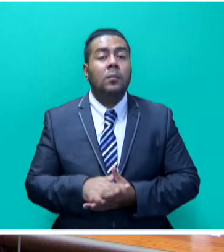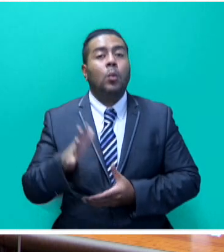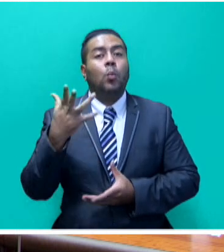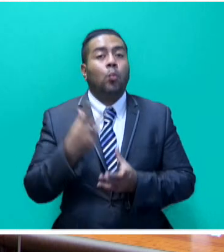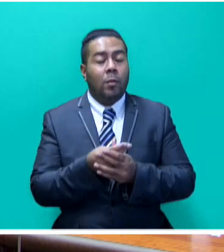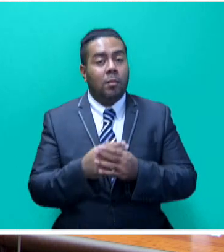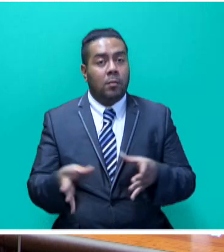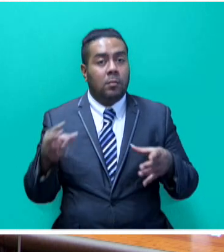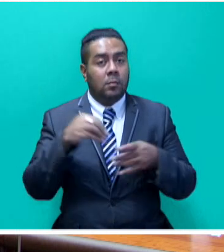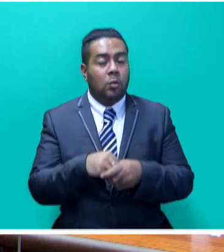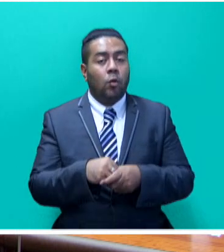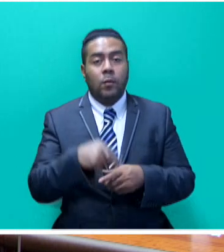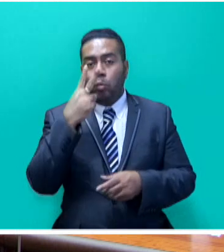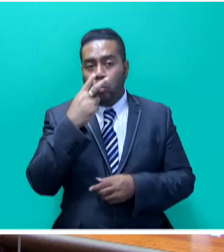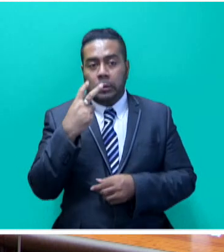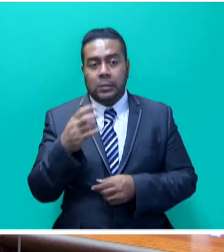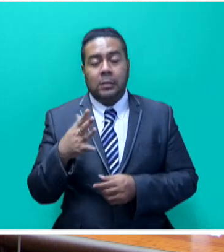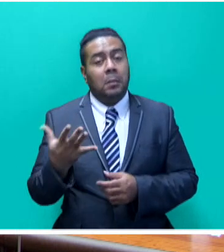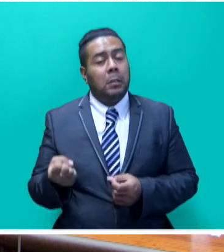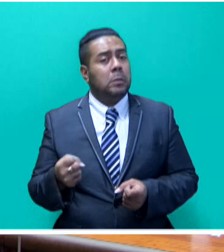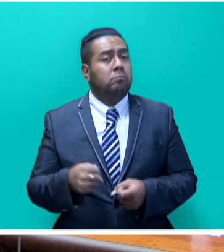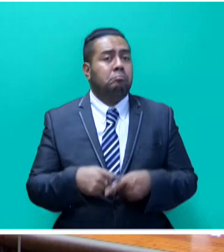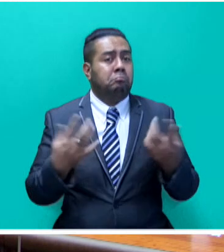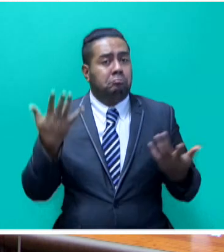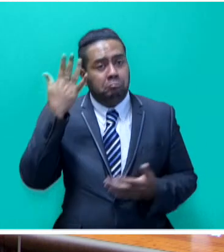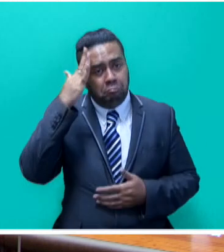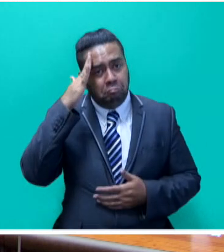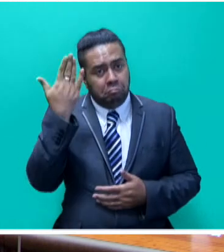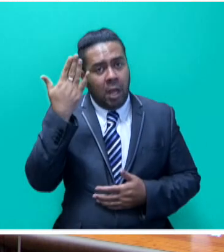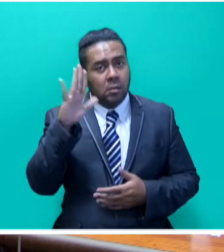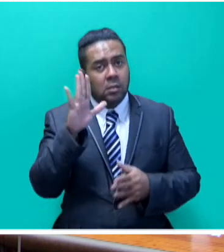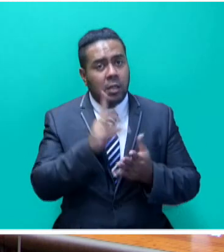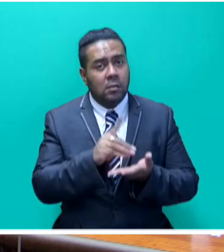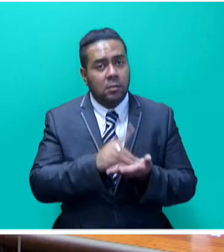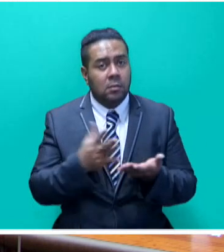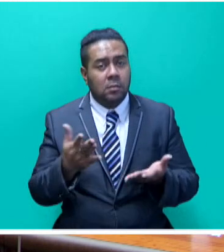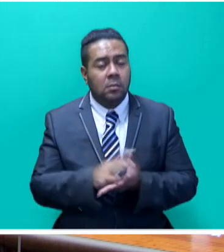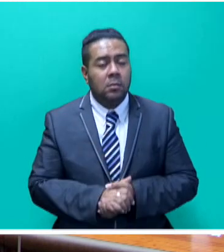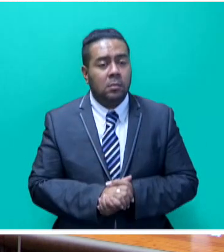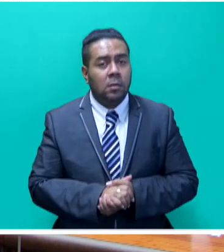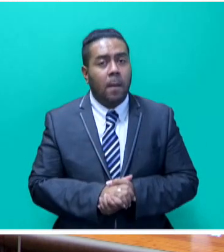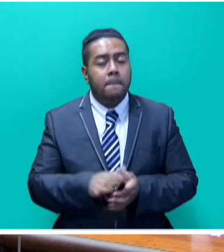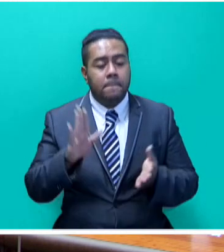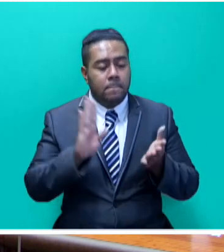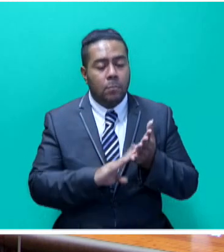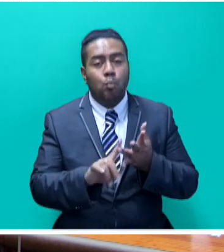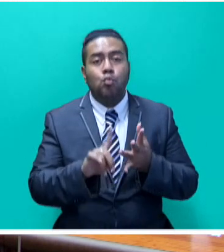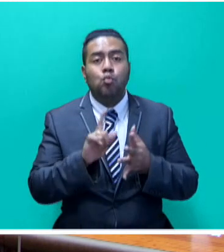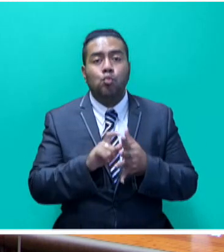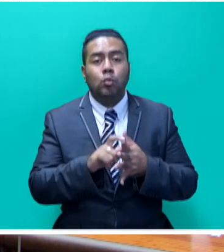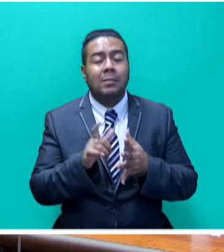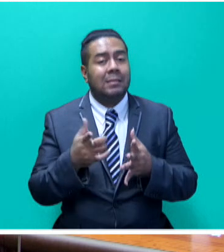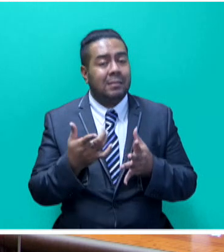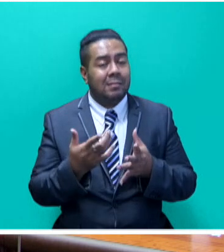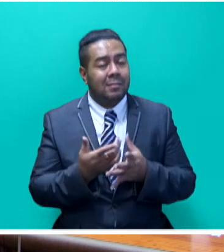of tourism activity at an uncertain date and likely staged over a period of time, Moody's expects Fiji to carry a